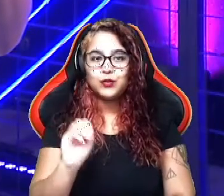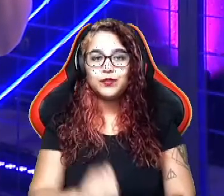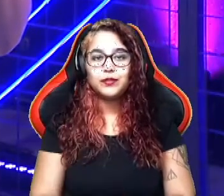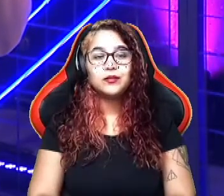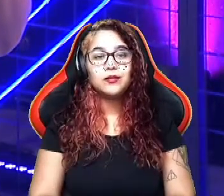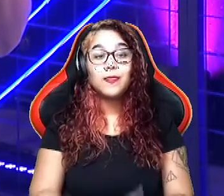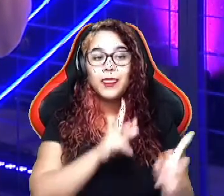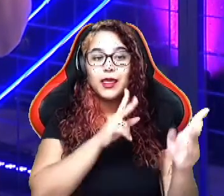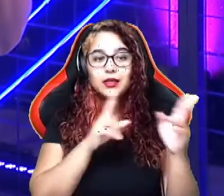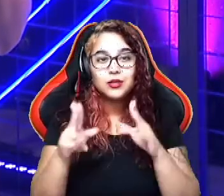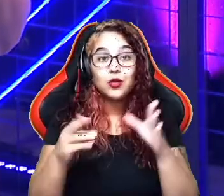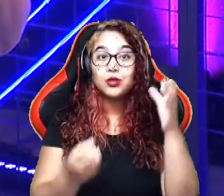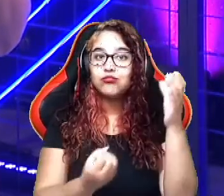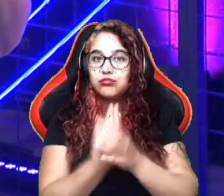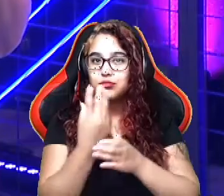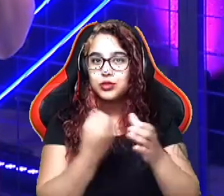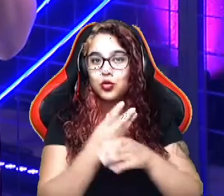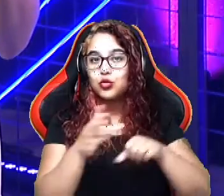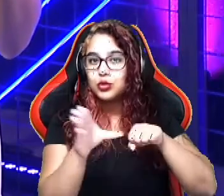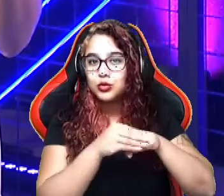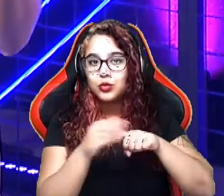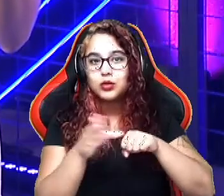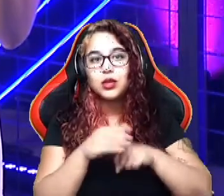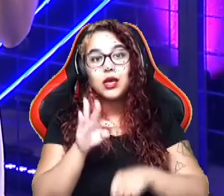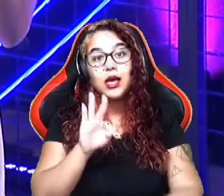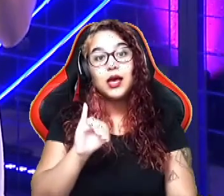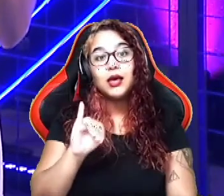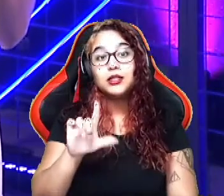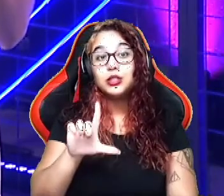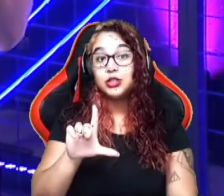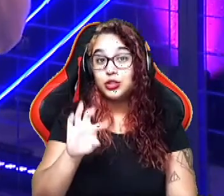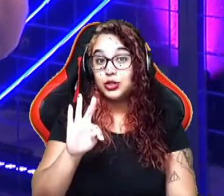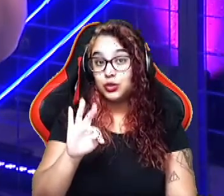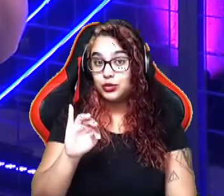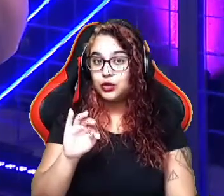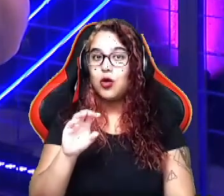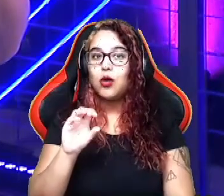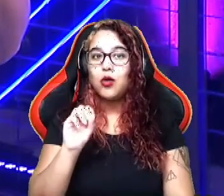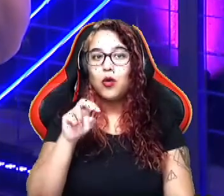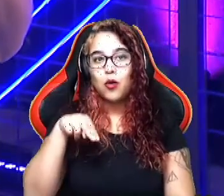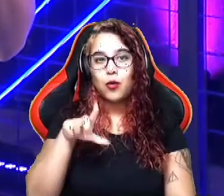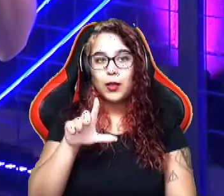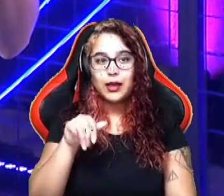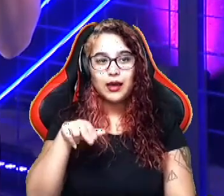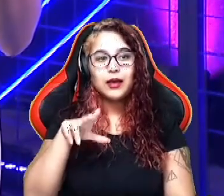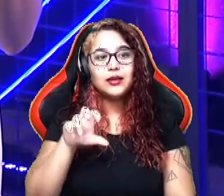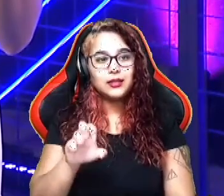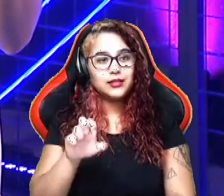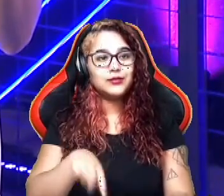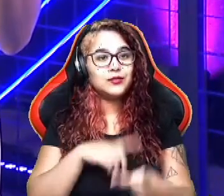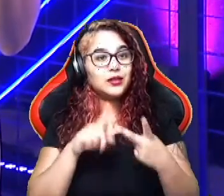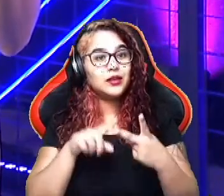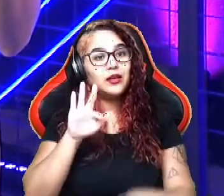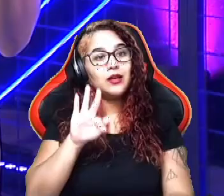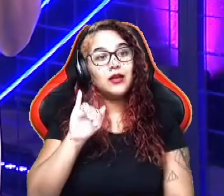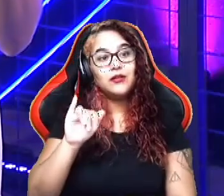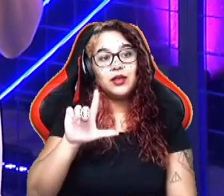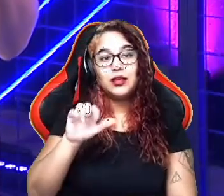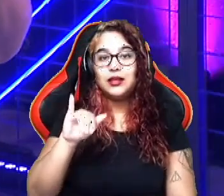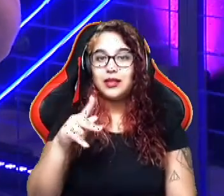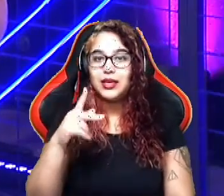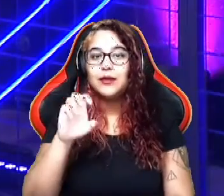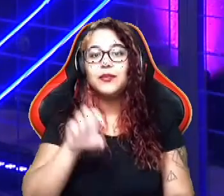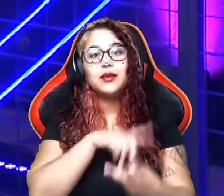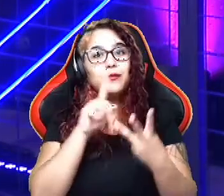Renato De Giovanni, editor and producer of content in Tilt Online, Felipe Vega, and